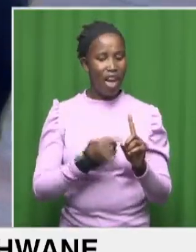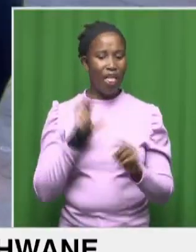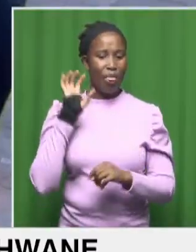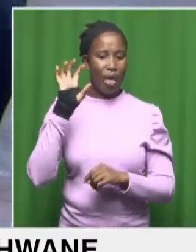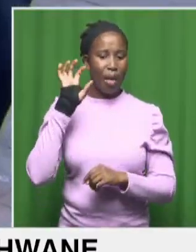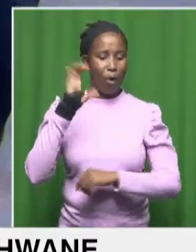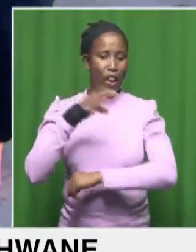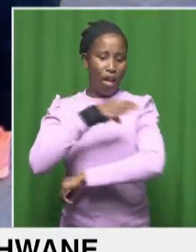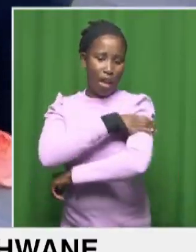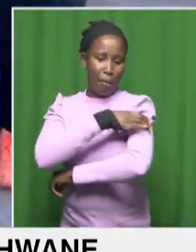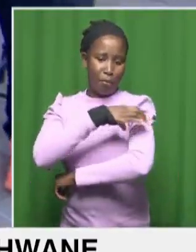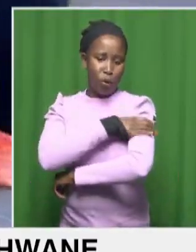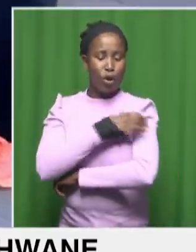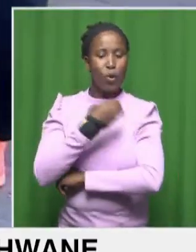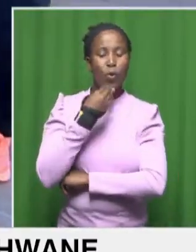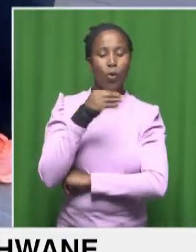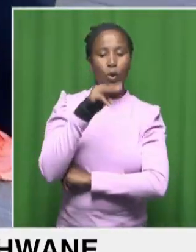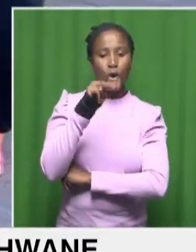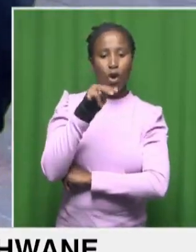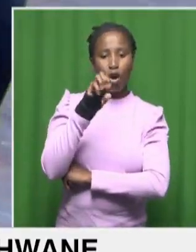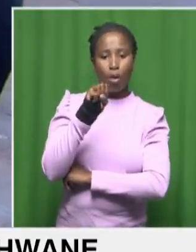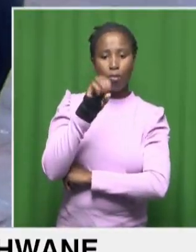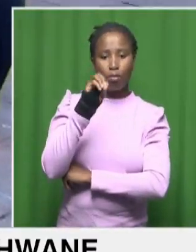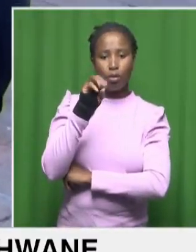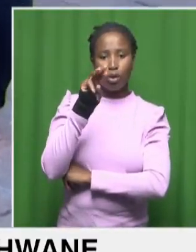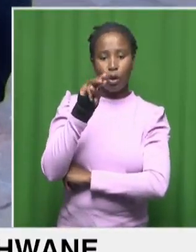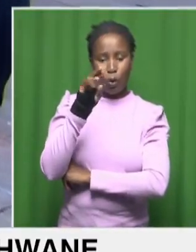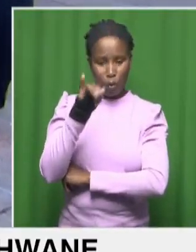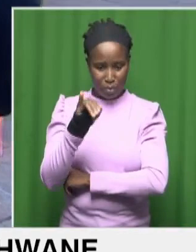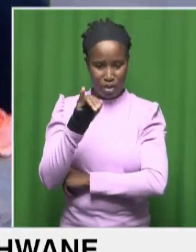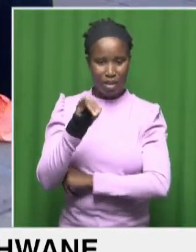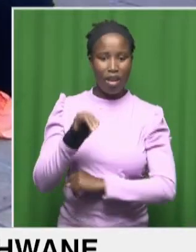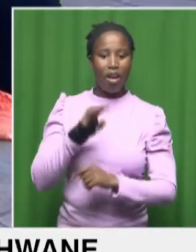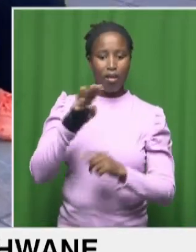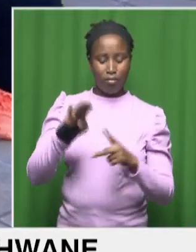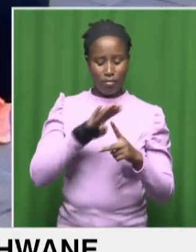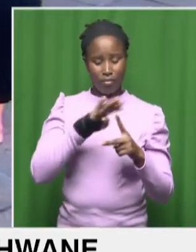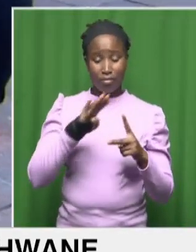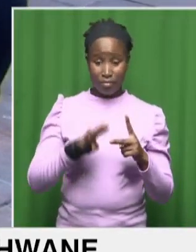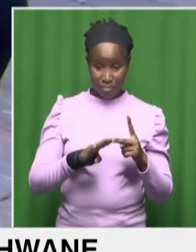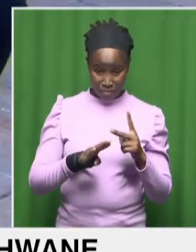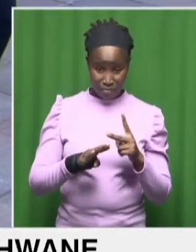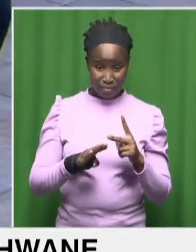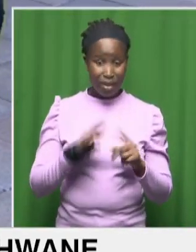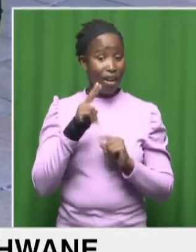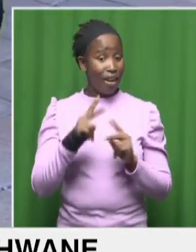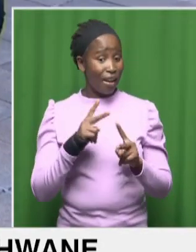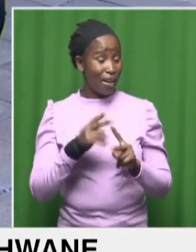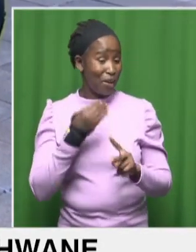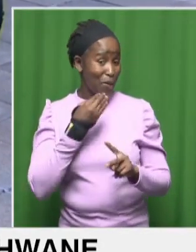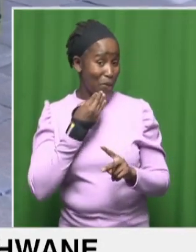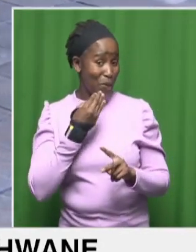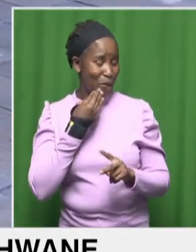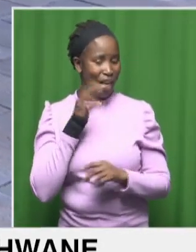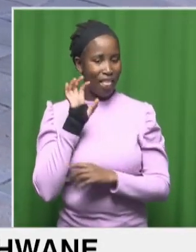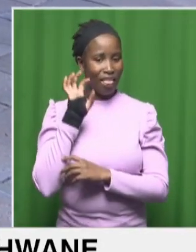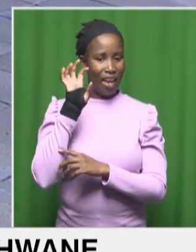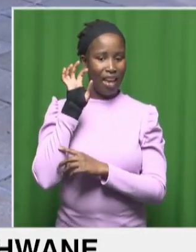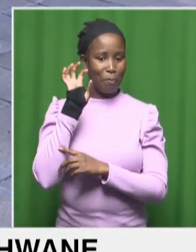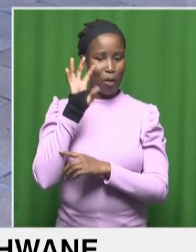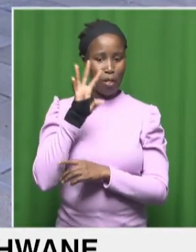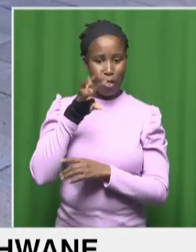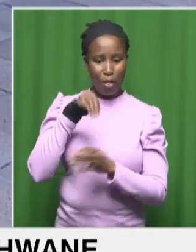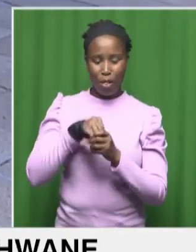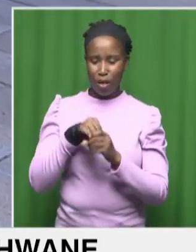Bongi Msomi, captain, fantastic. We also have with us here, again, another face in netball that needs